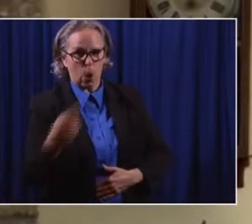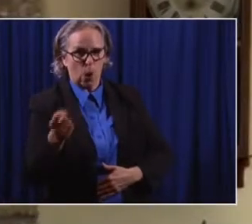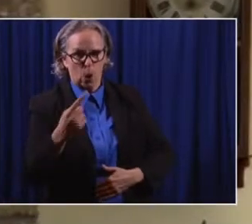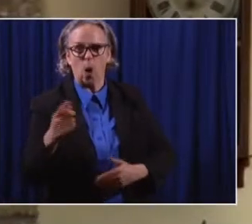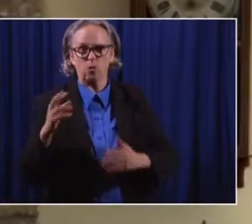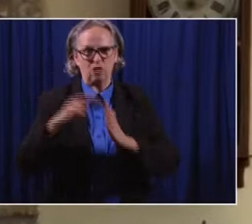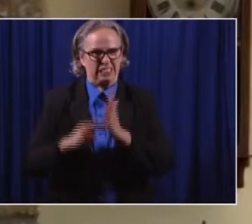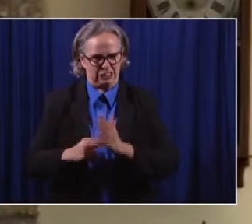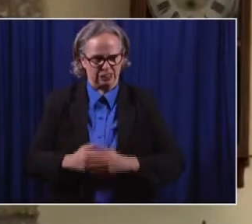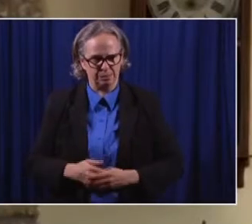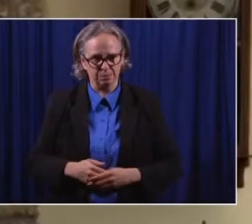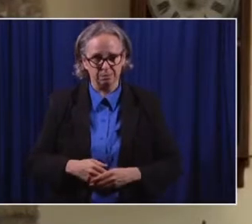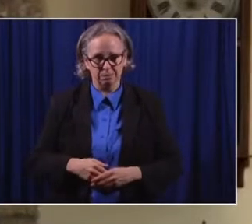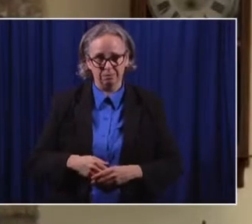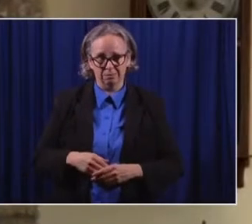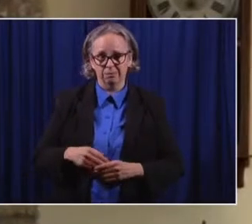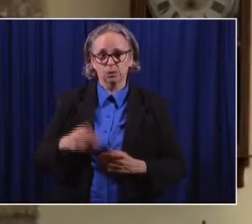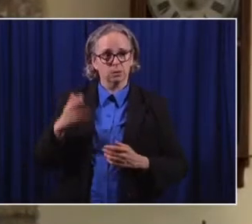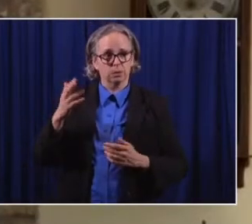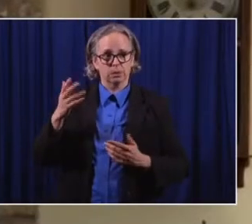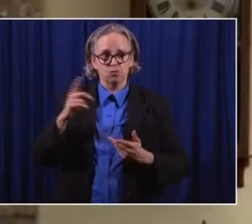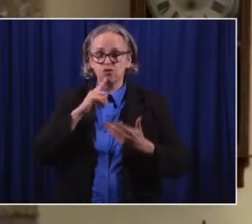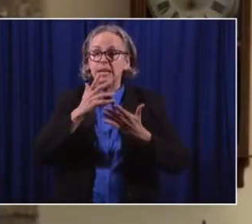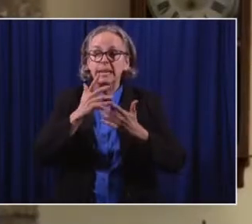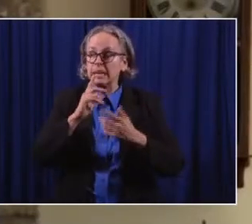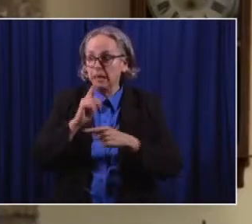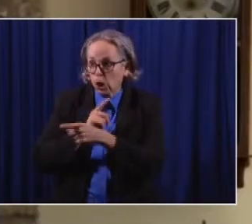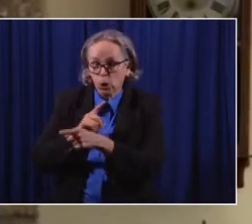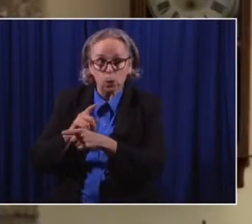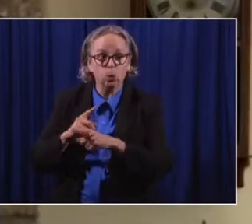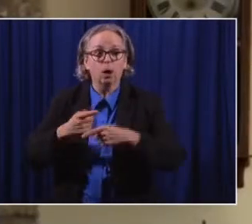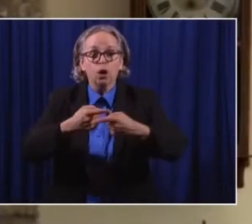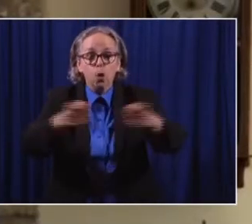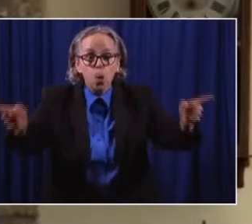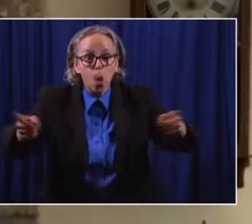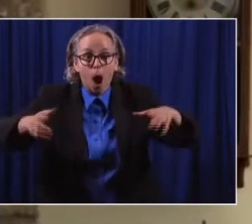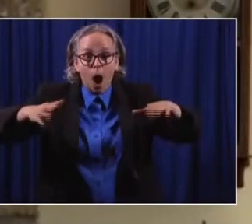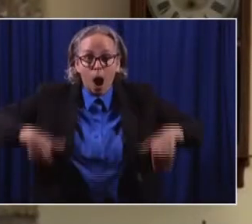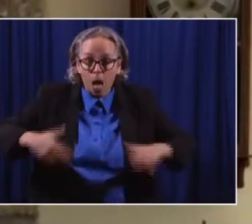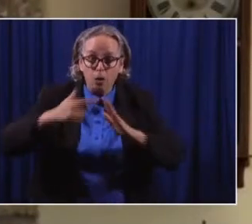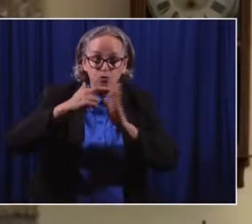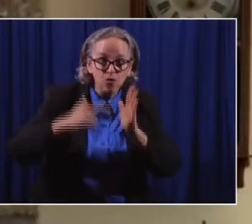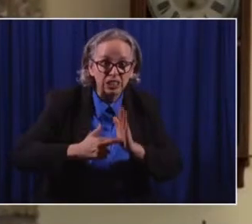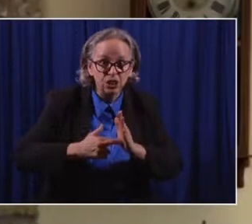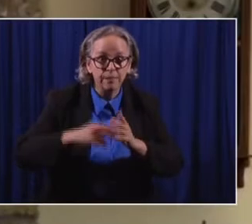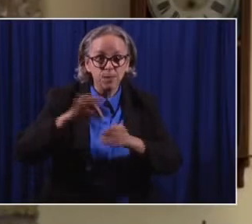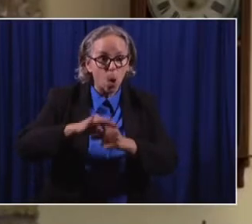for anyone, you still have some time until